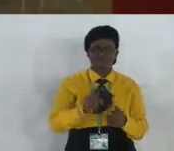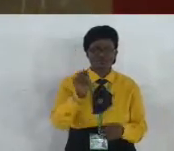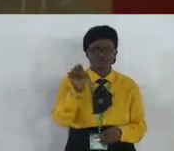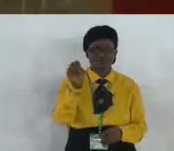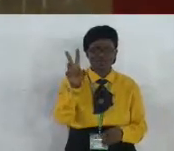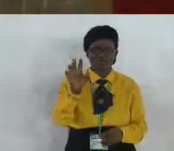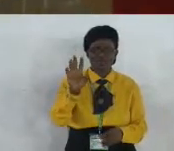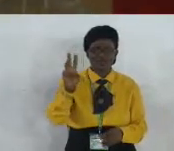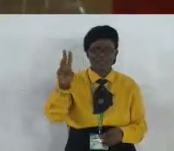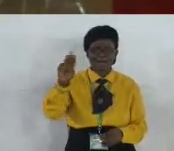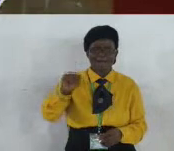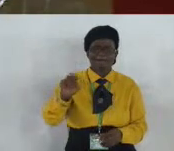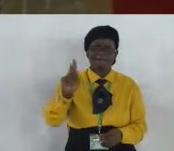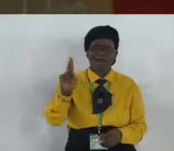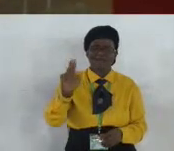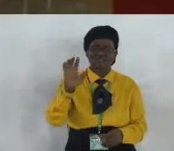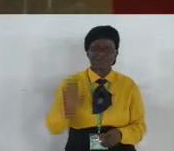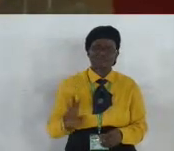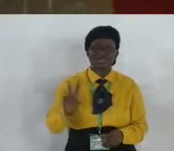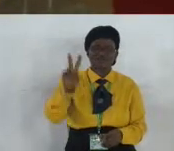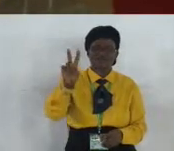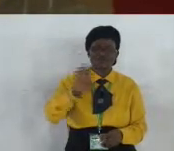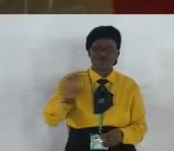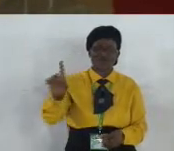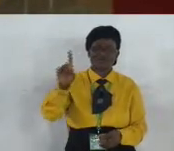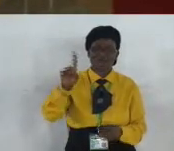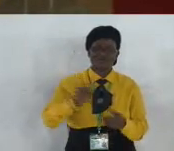Mark chapter 2 from verse 1 to